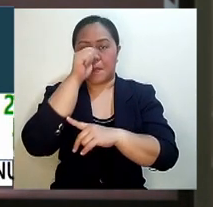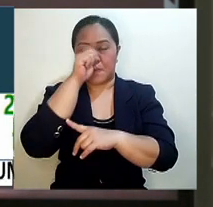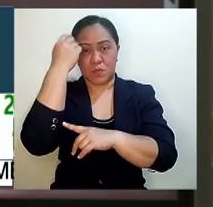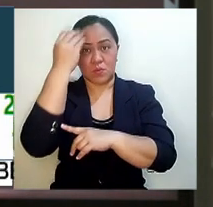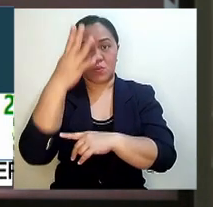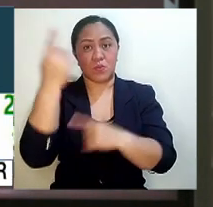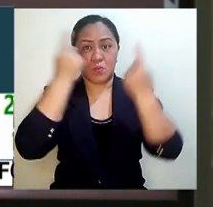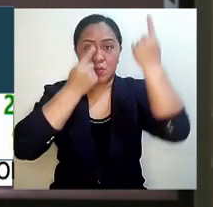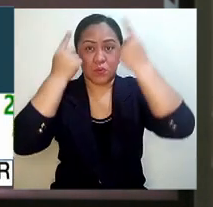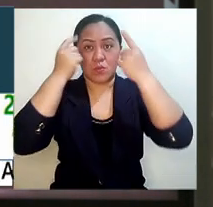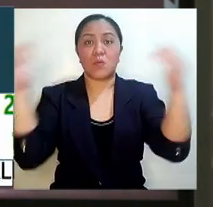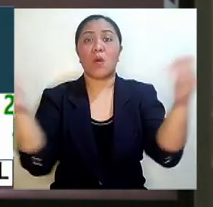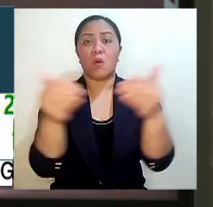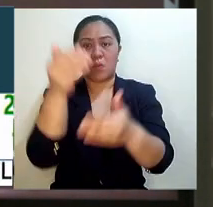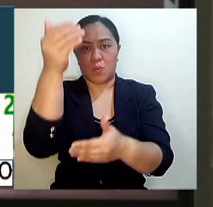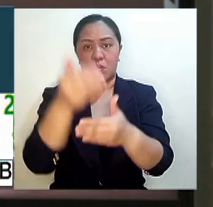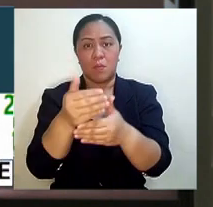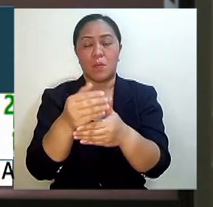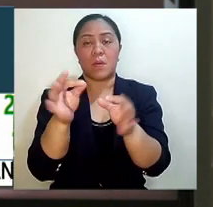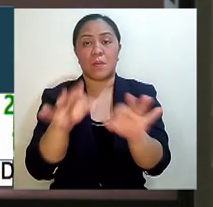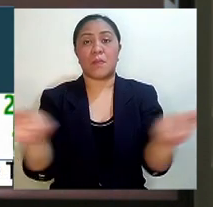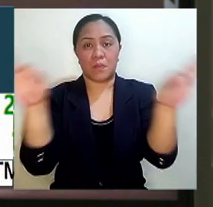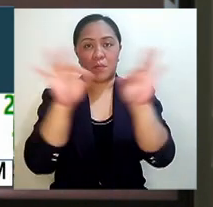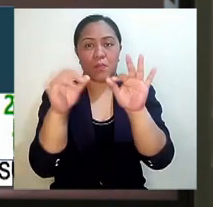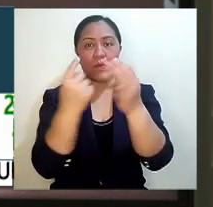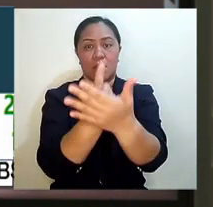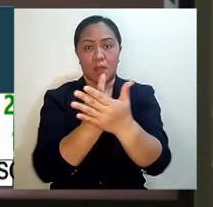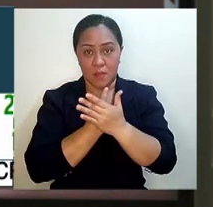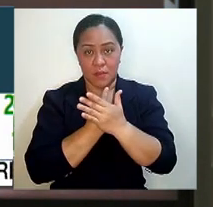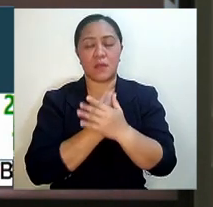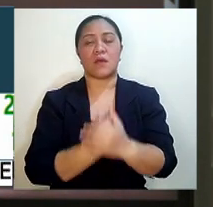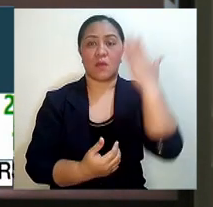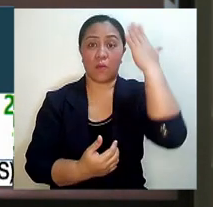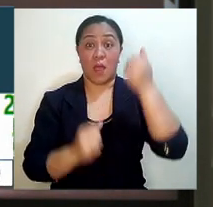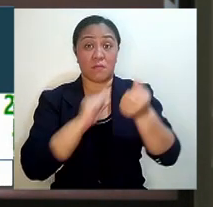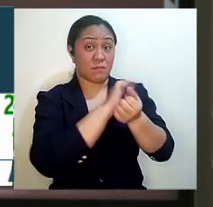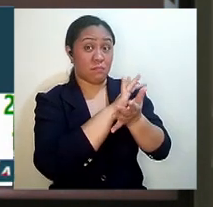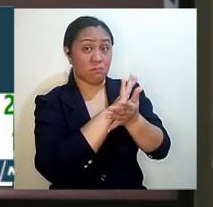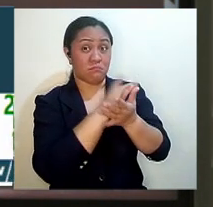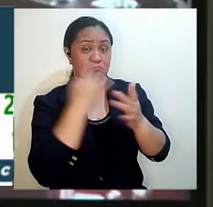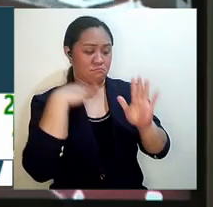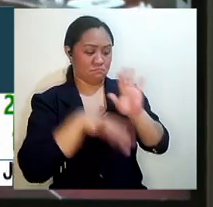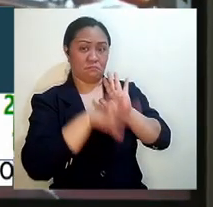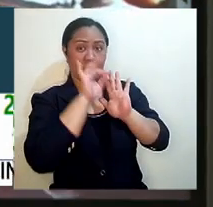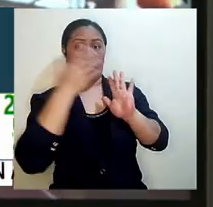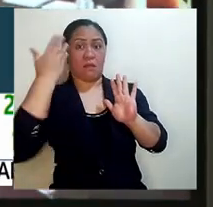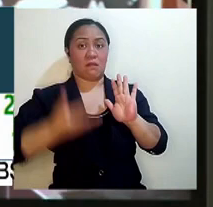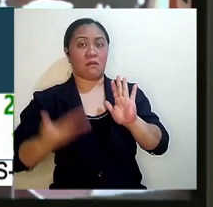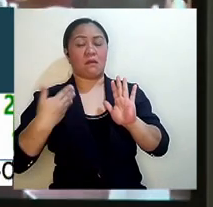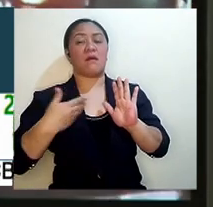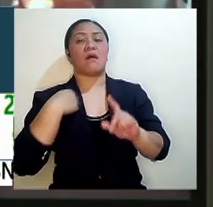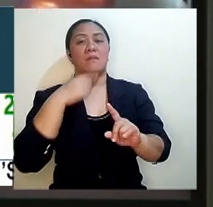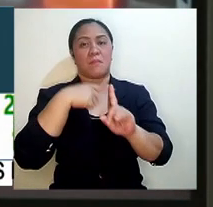other justices, according to a source, have tested negative for the coronavirus, but some are still taking regular RT-PCR tests.